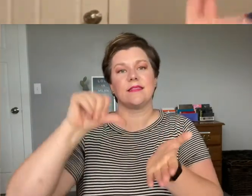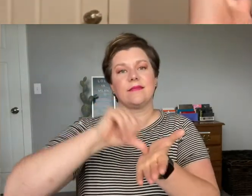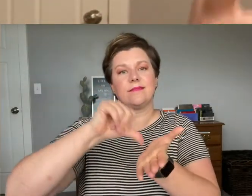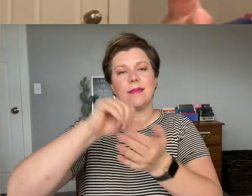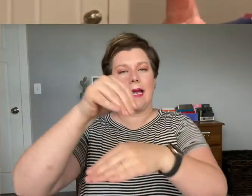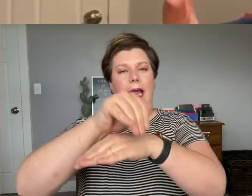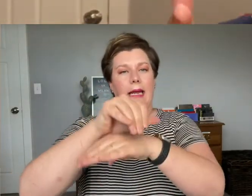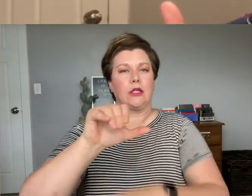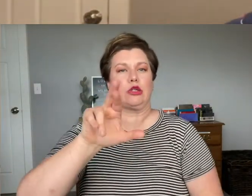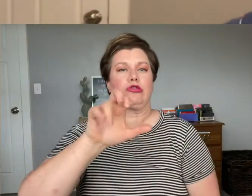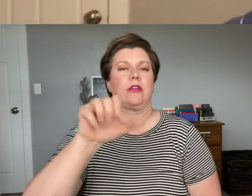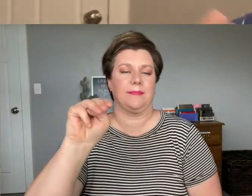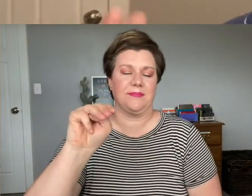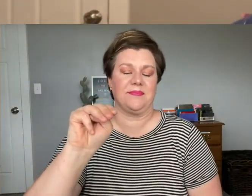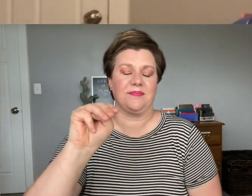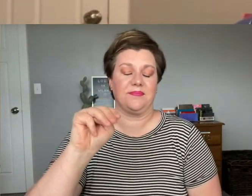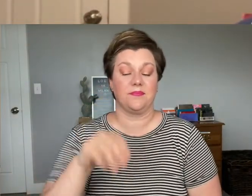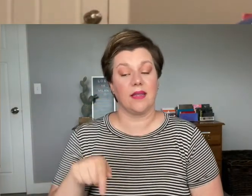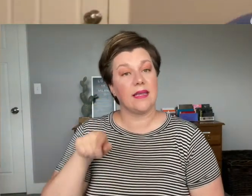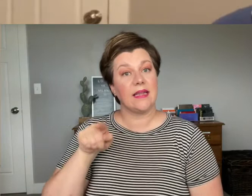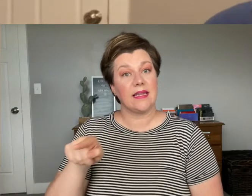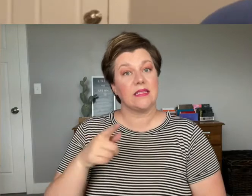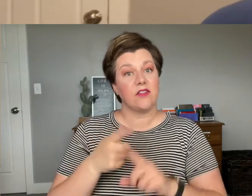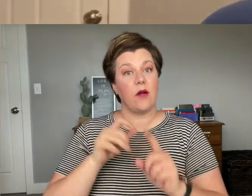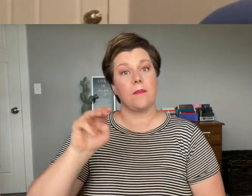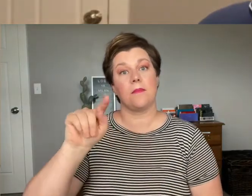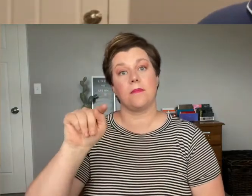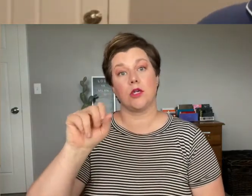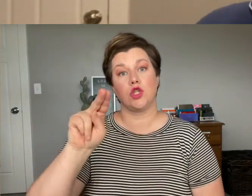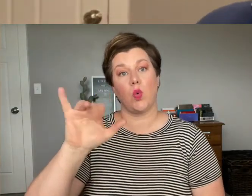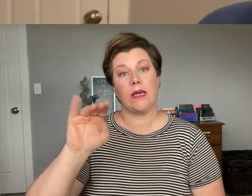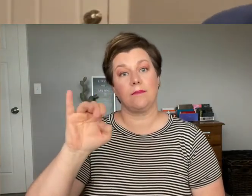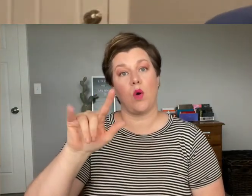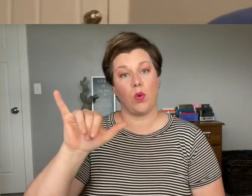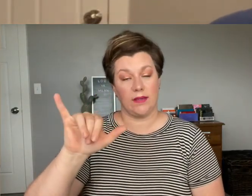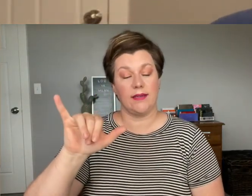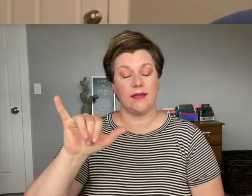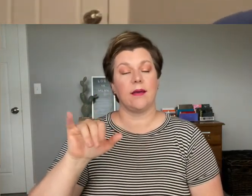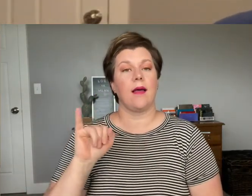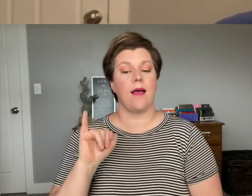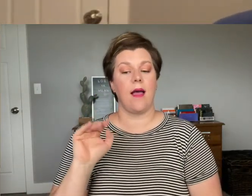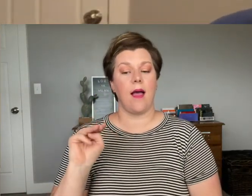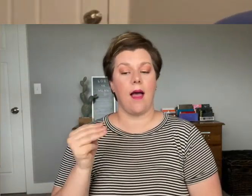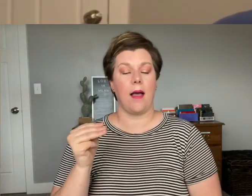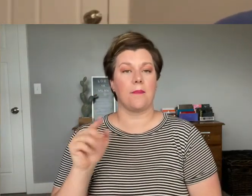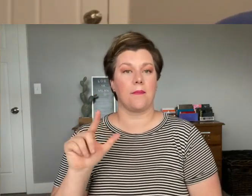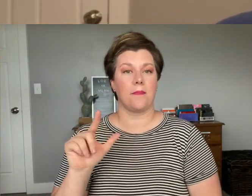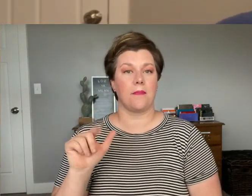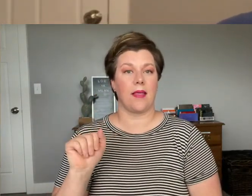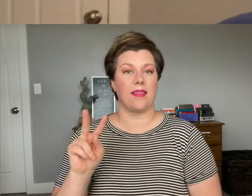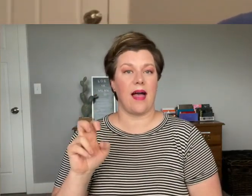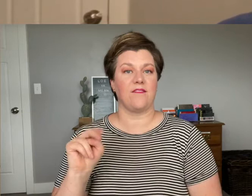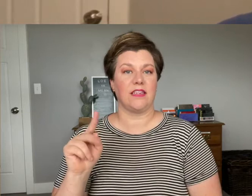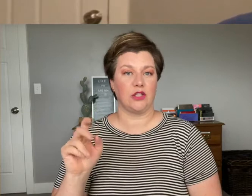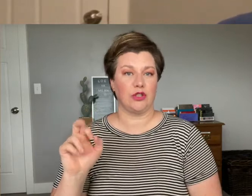step, as you can probably guess, is a night cream. This is one from Tony Moly. This is the